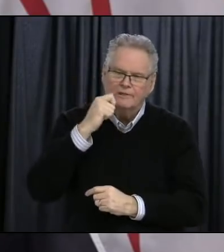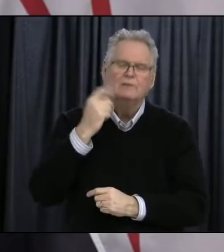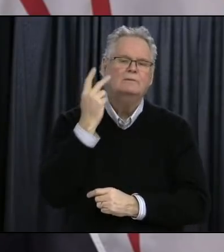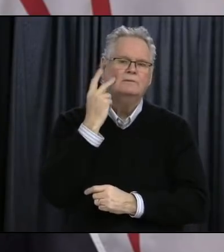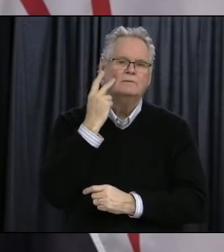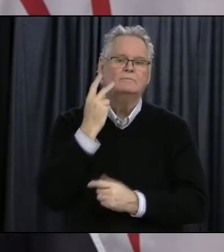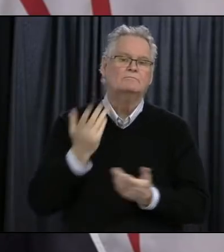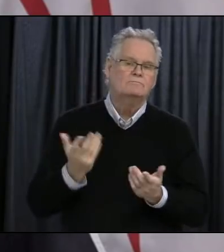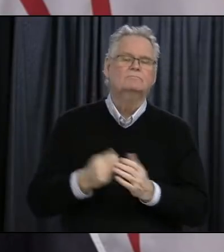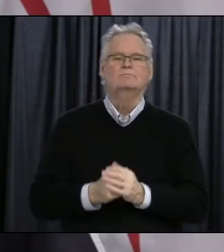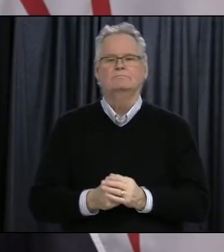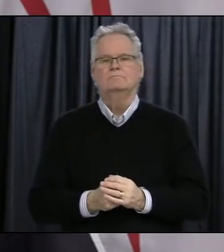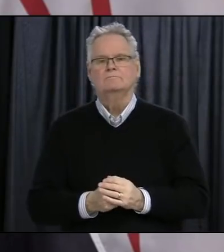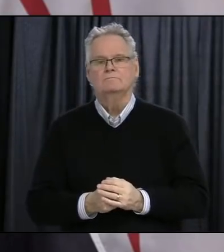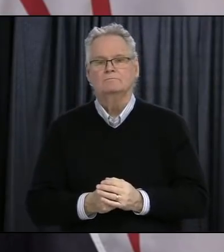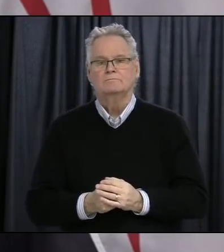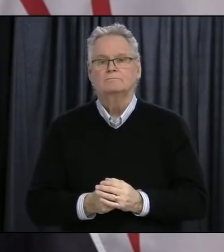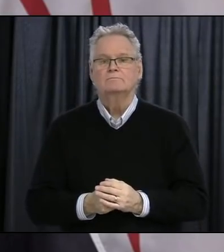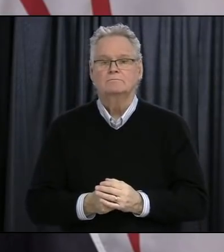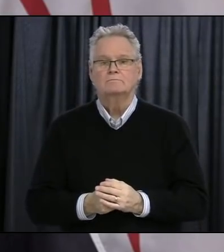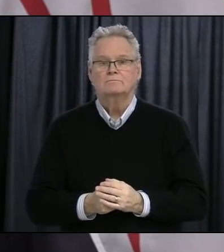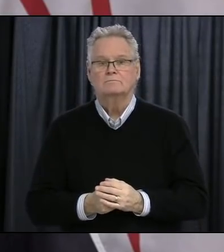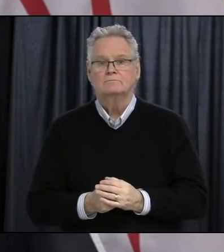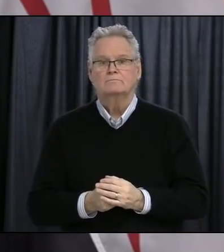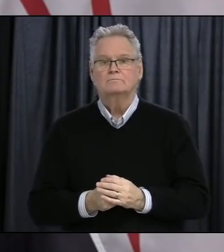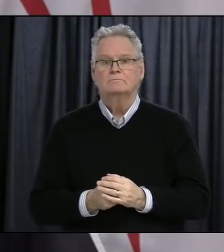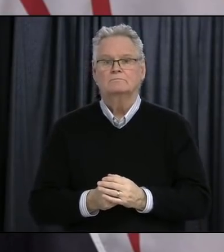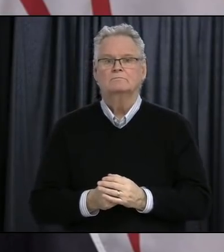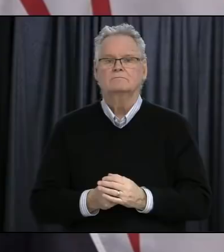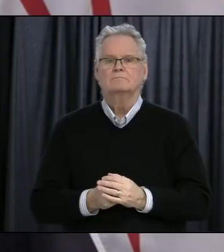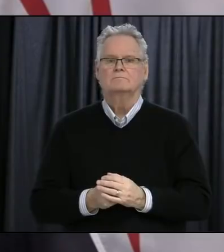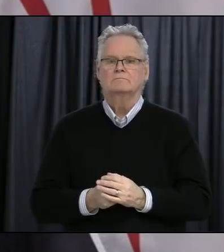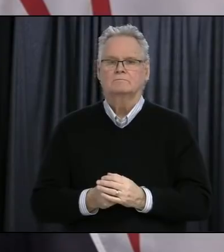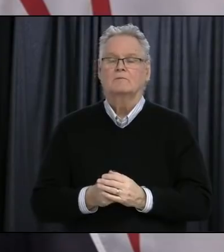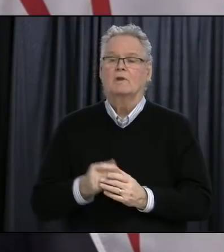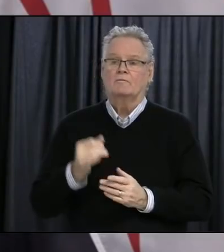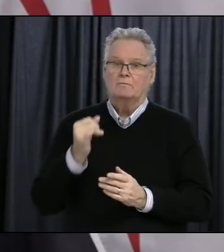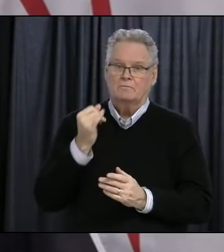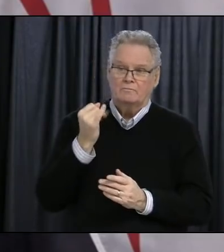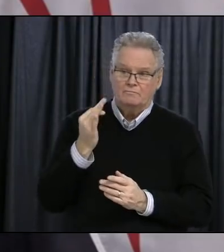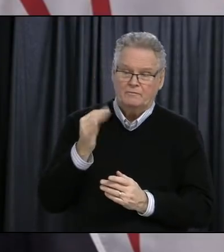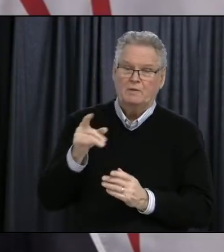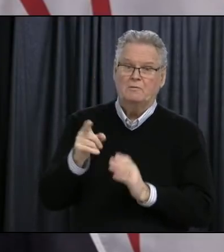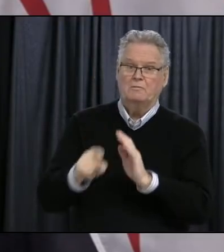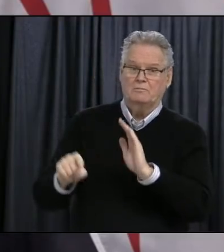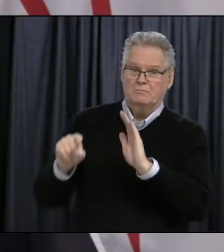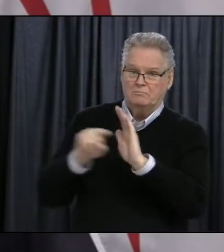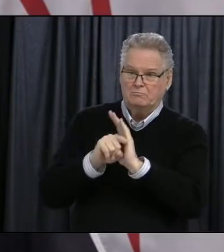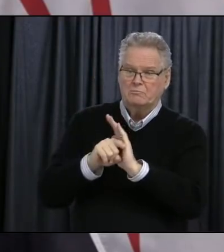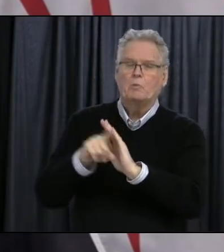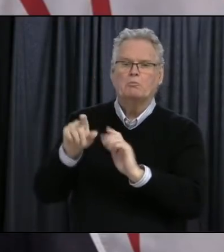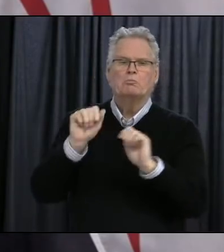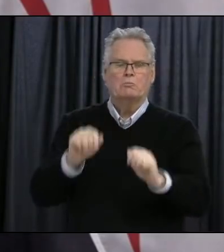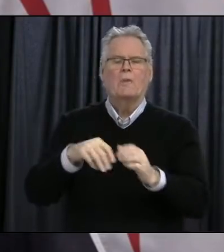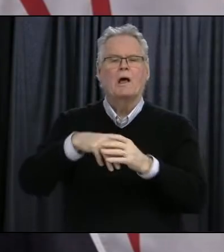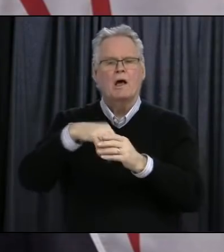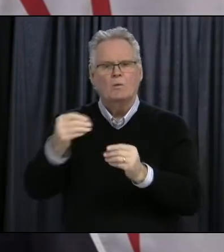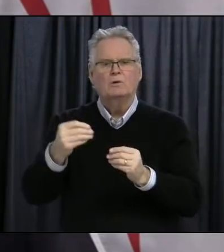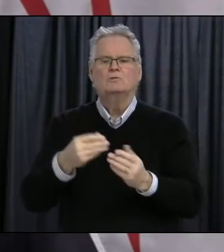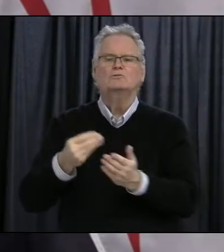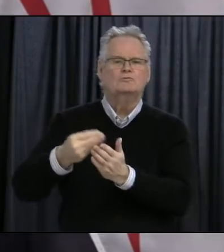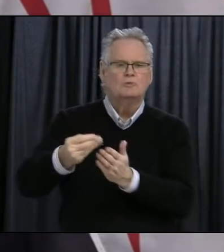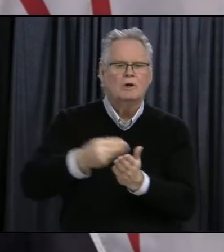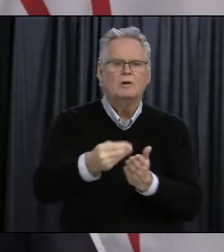alert level guidance for households, and they can enter public spaces such as grocery stores and banks. At this point, they